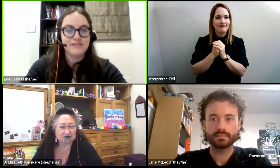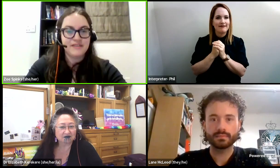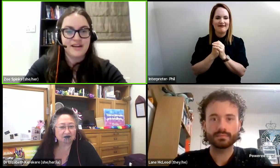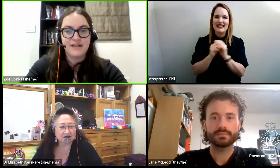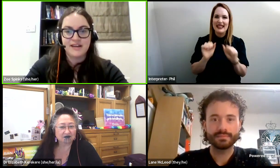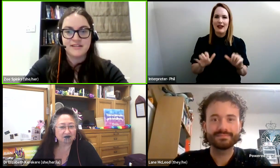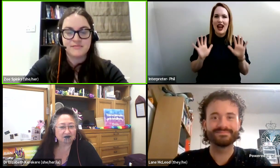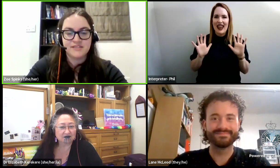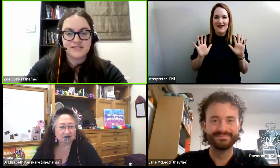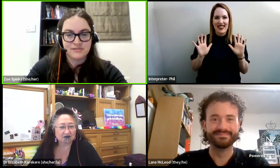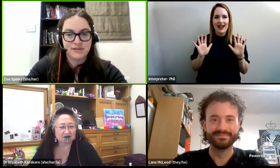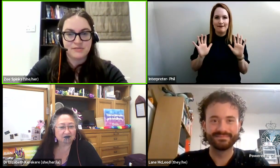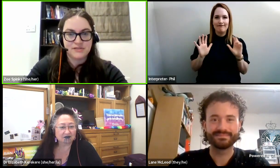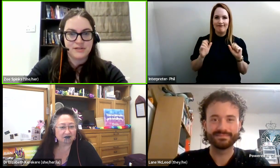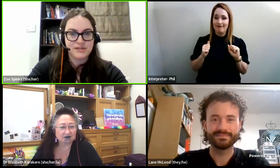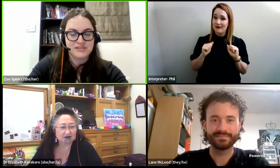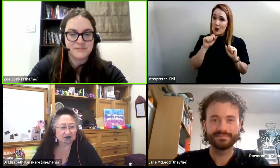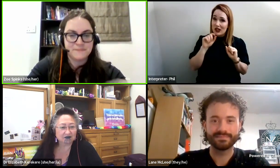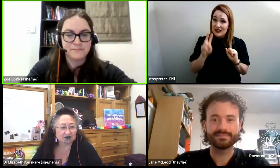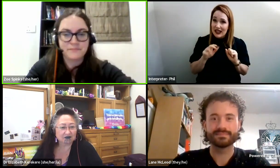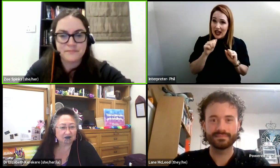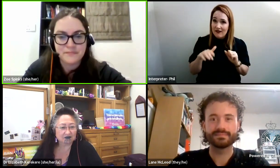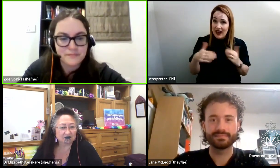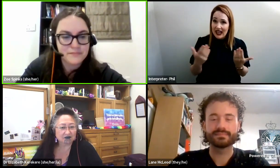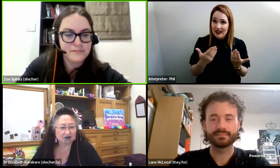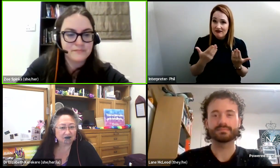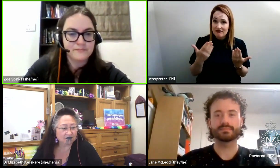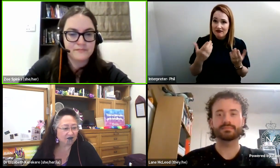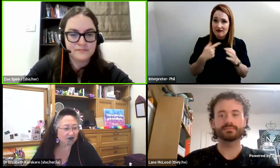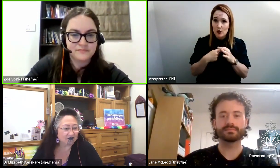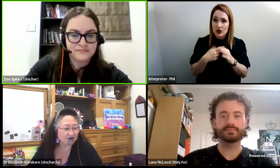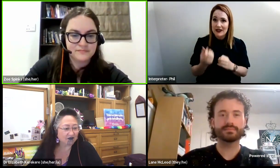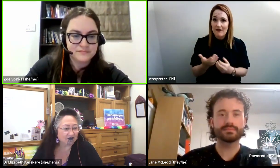I'll leave it there and see if there's anyone's got any questions.